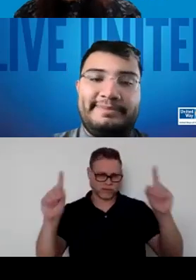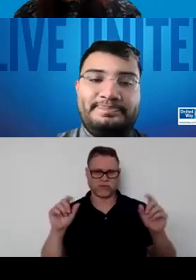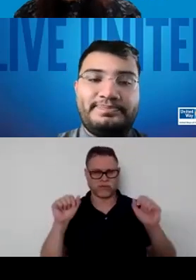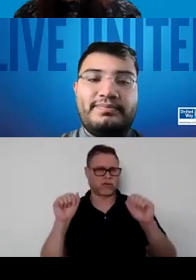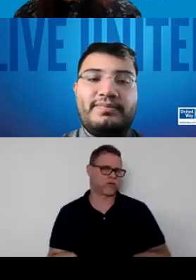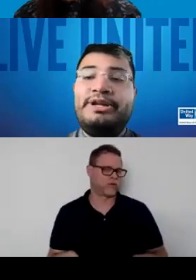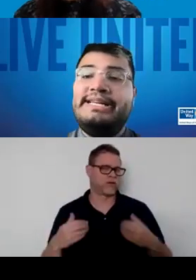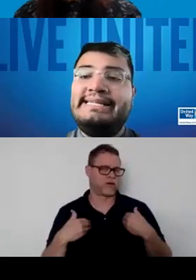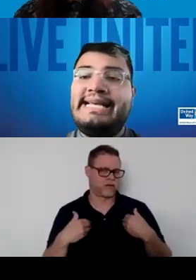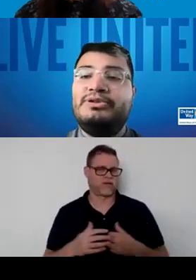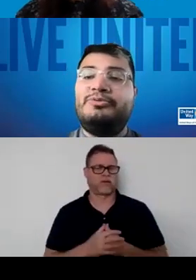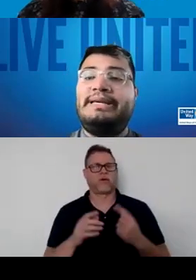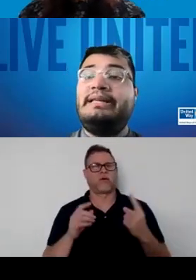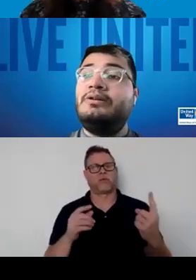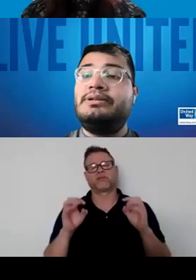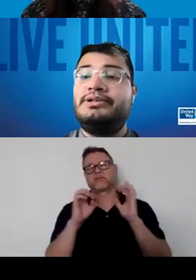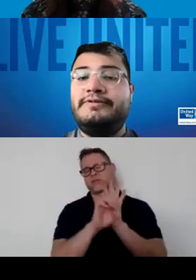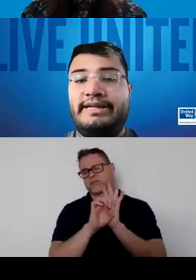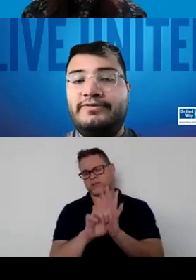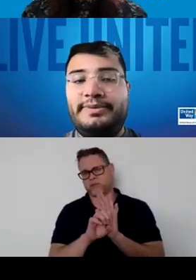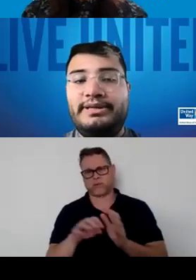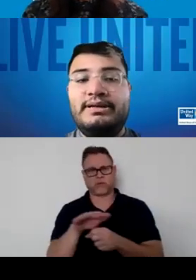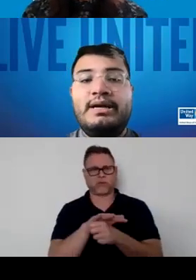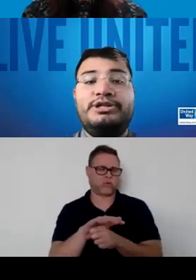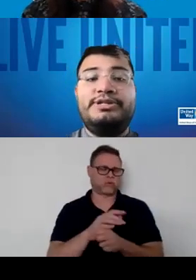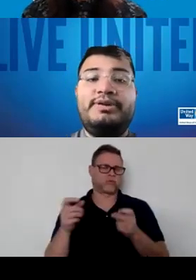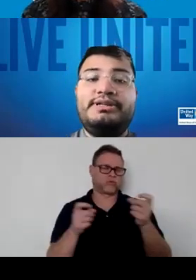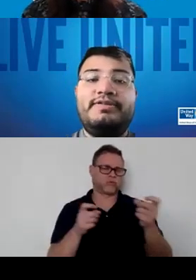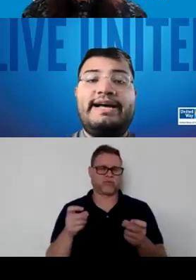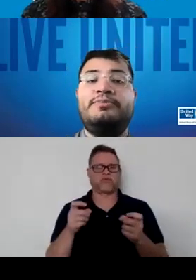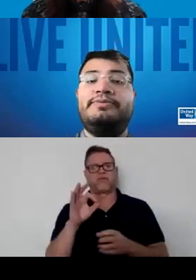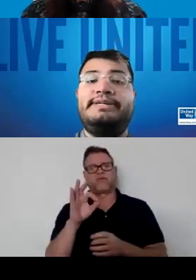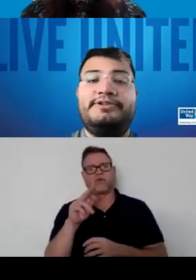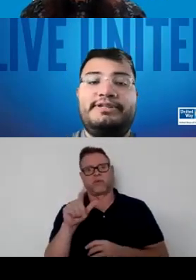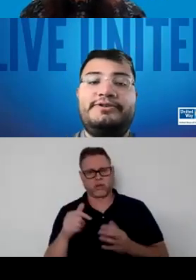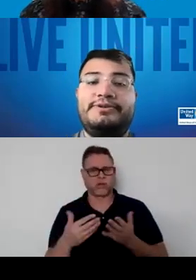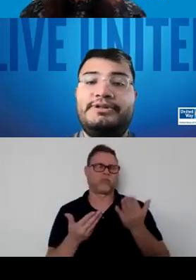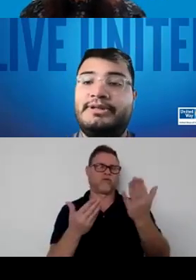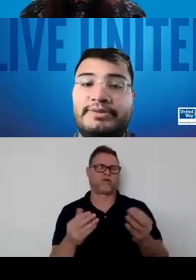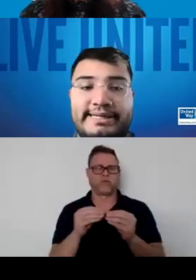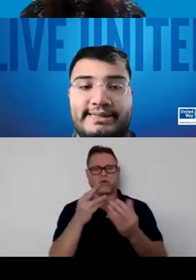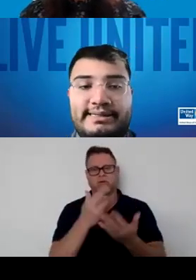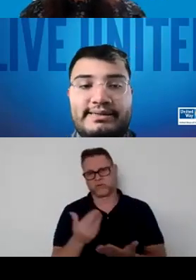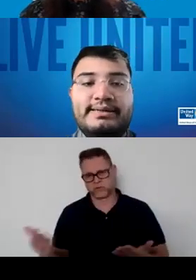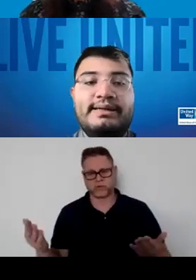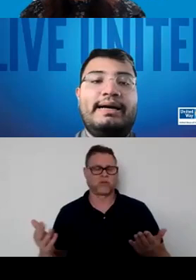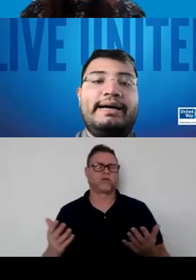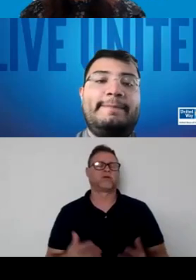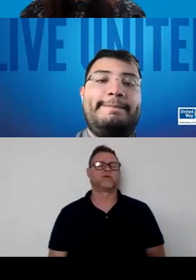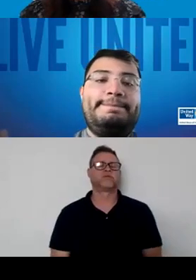have been. One of these examples would be the local control funding formula, which was supposed to provide more resources to students with the greatest